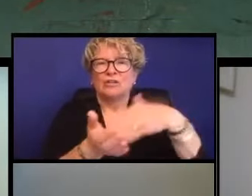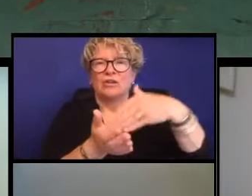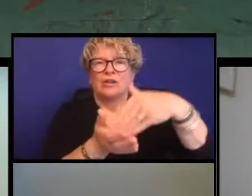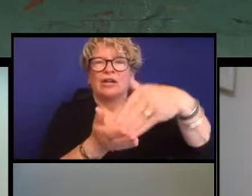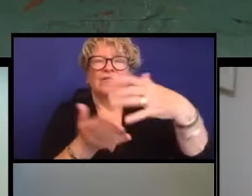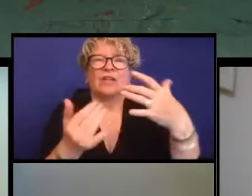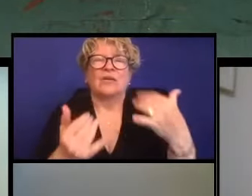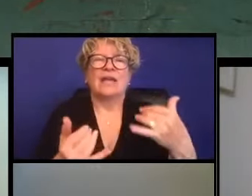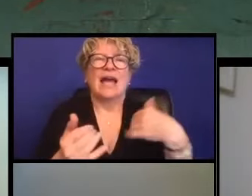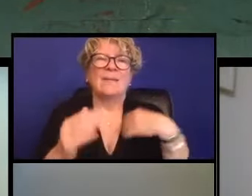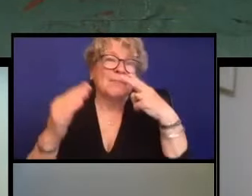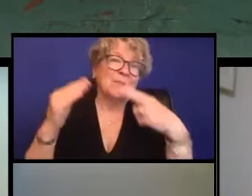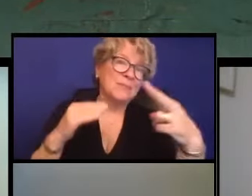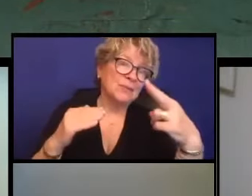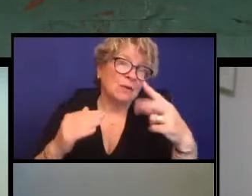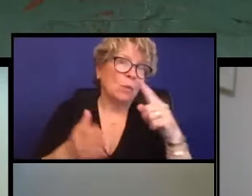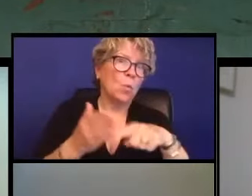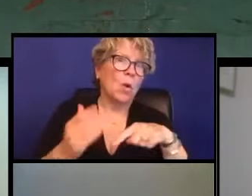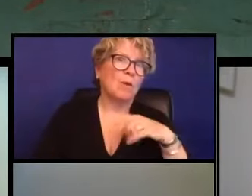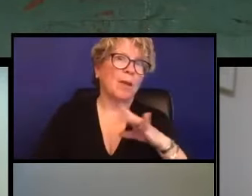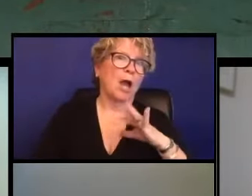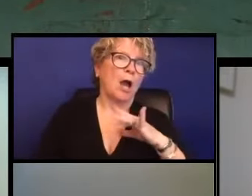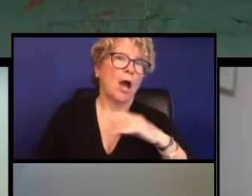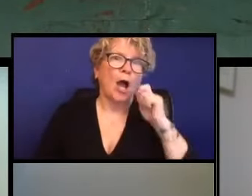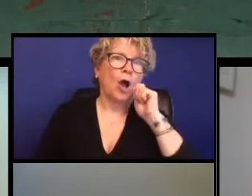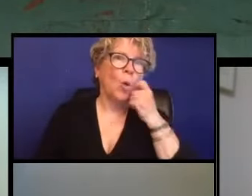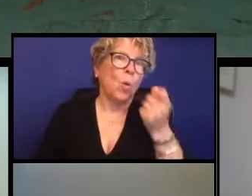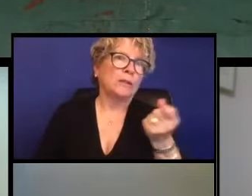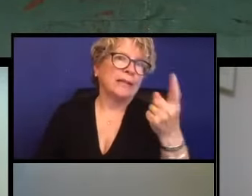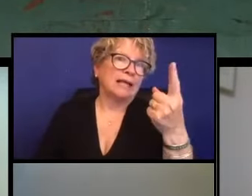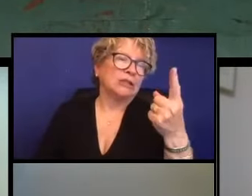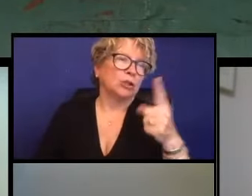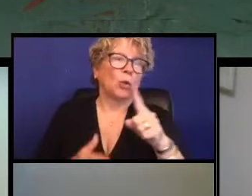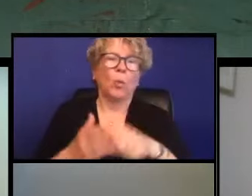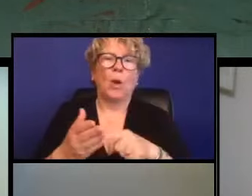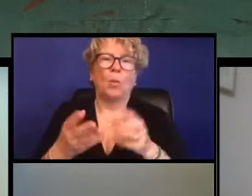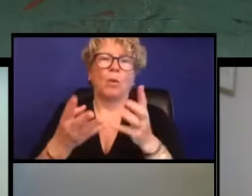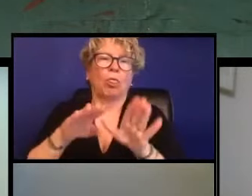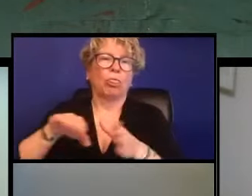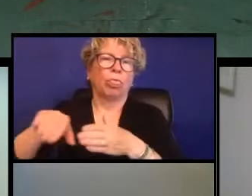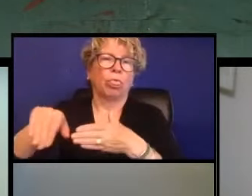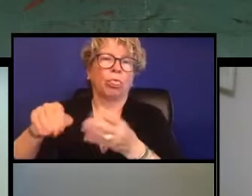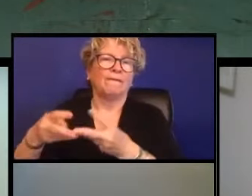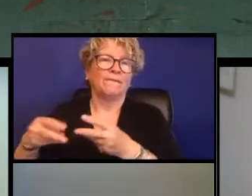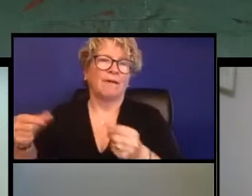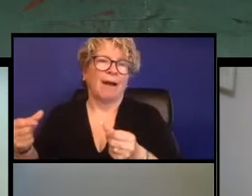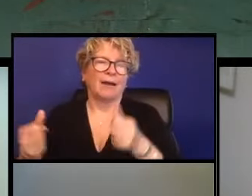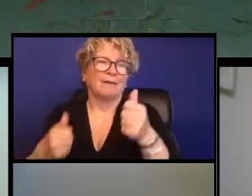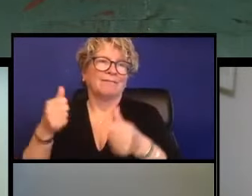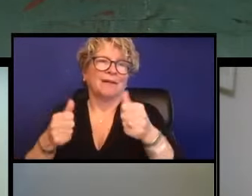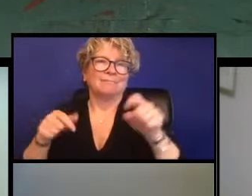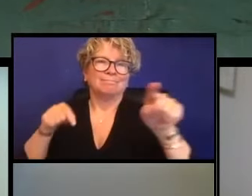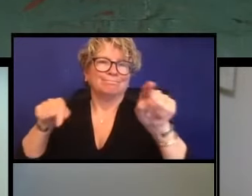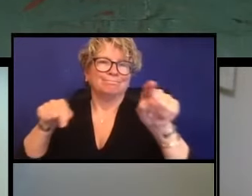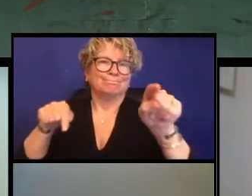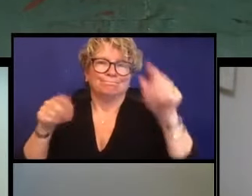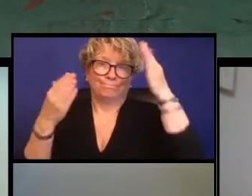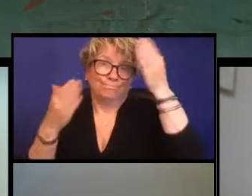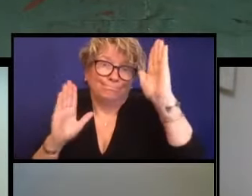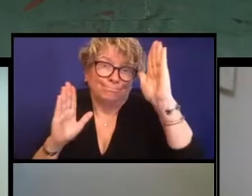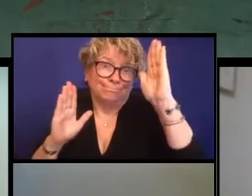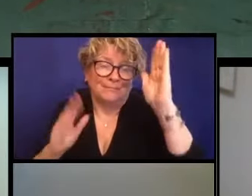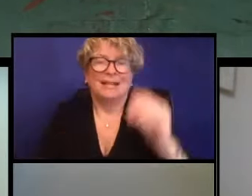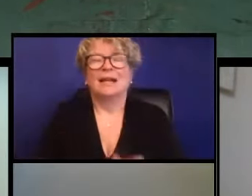cool next year and what will be forgotten. And I just, you know, I do think